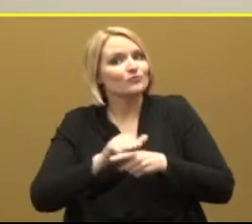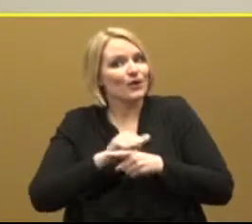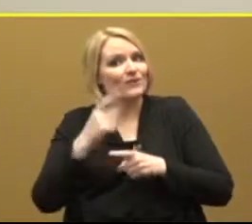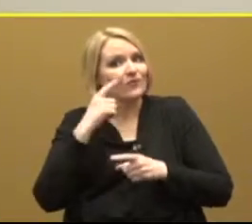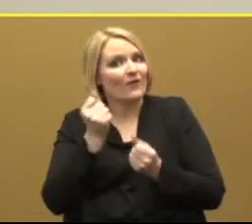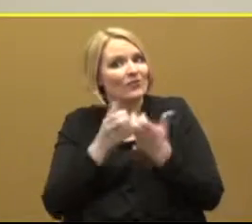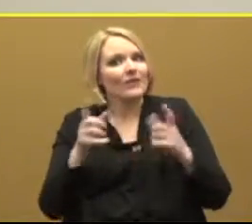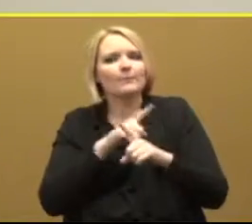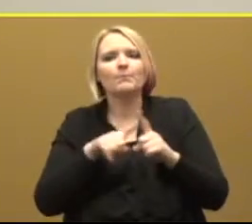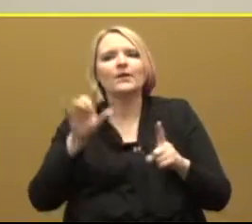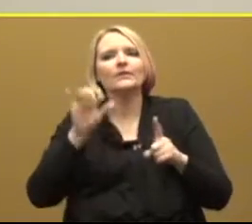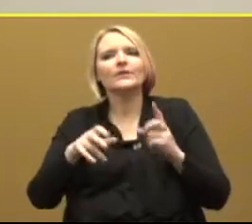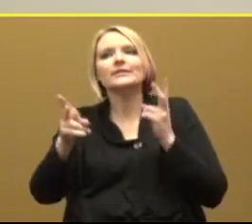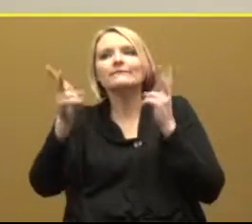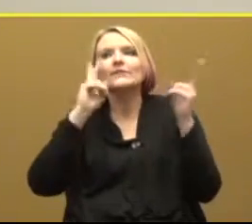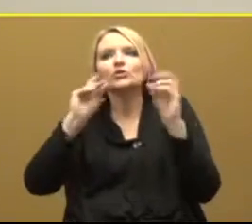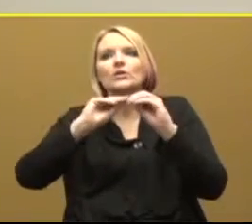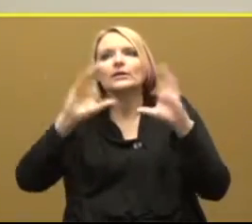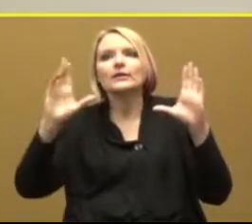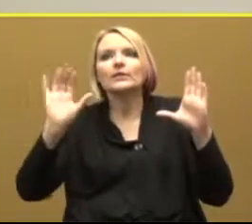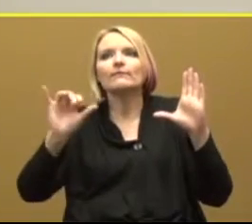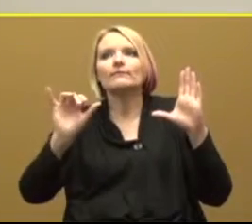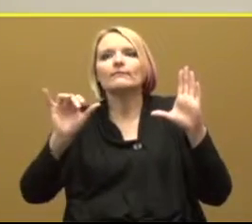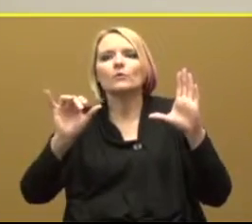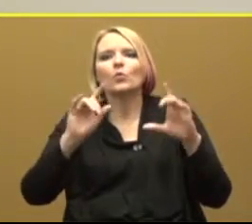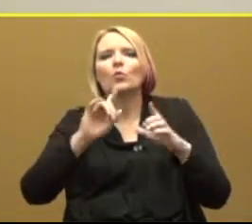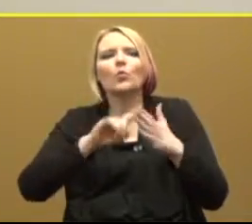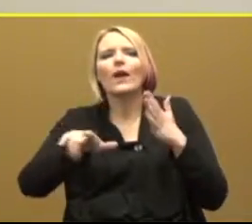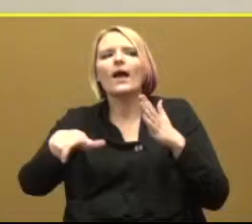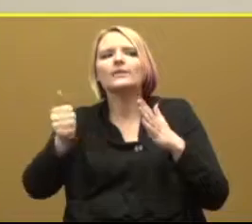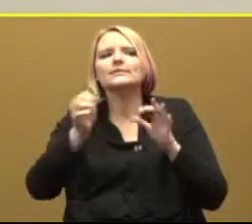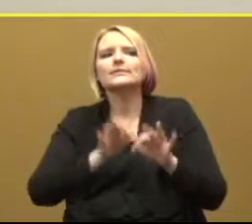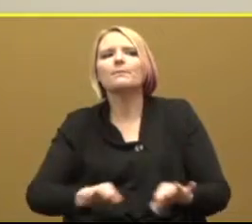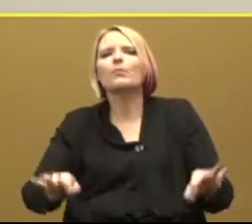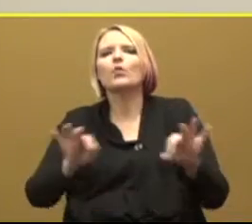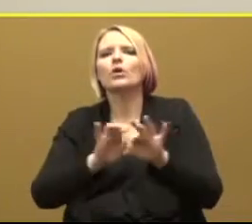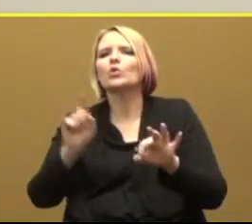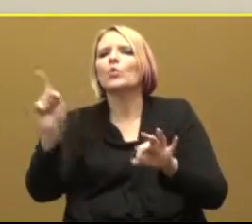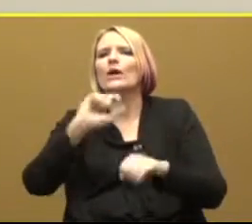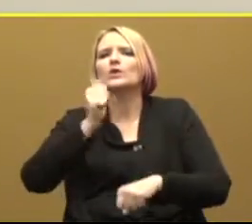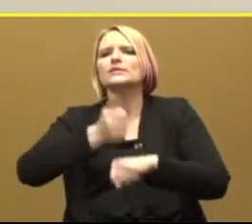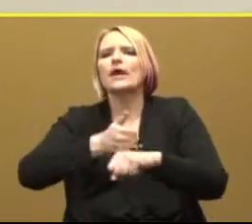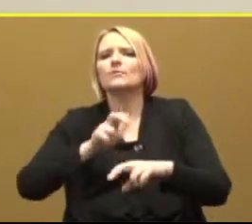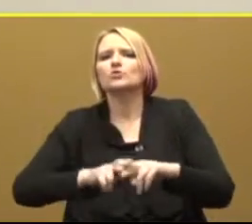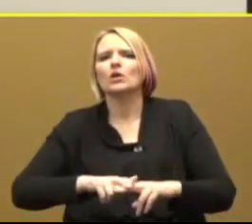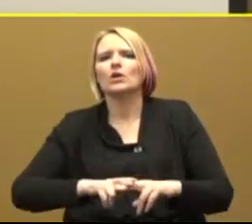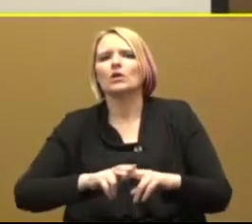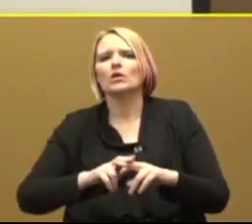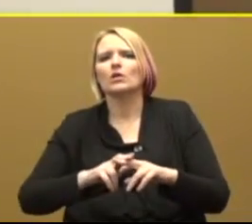it, but it's visually clear. What else is important about where you place this in your classrooms?